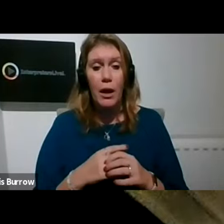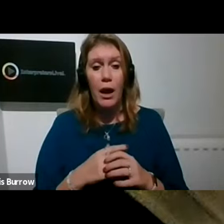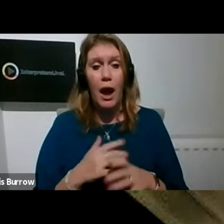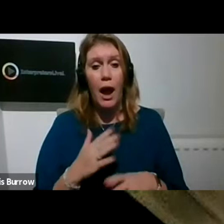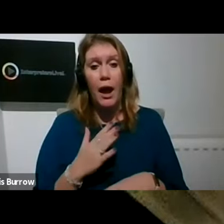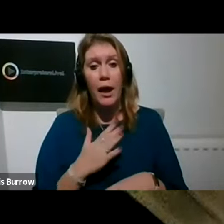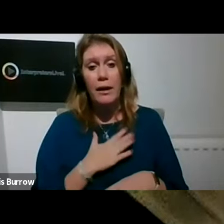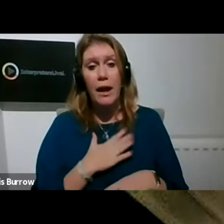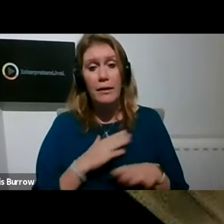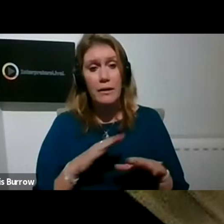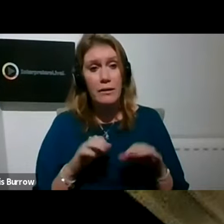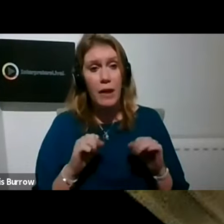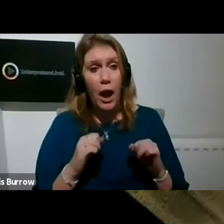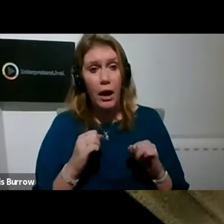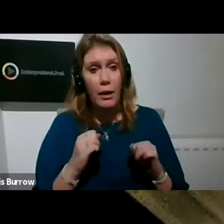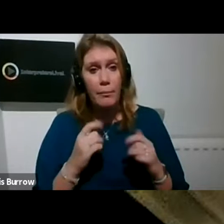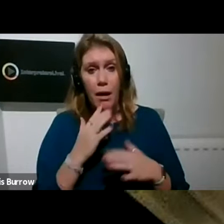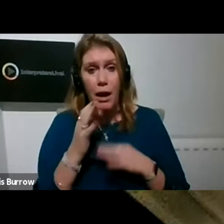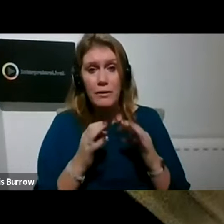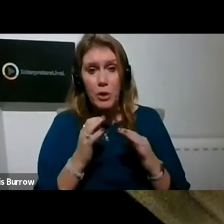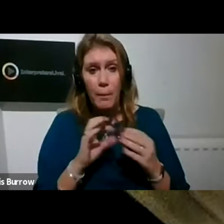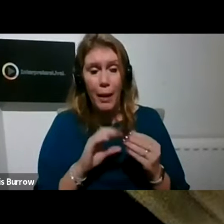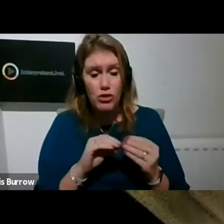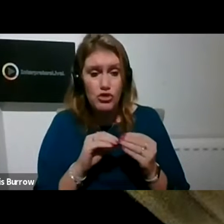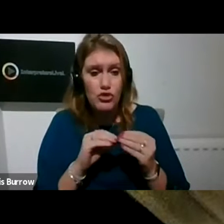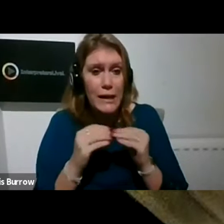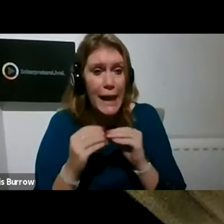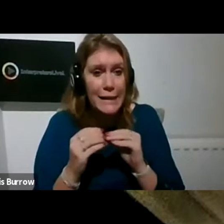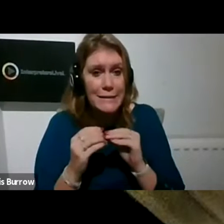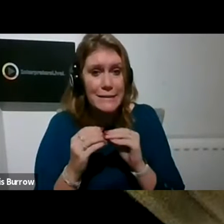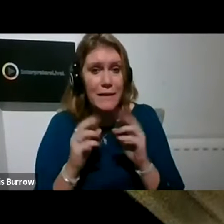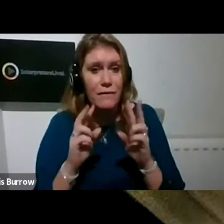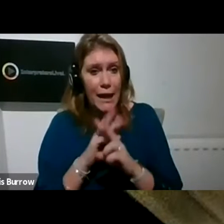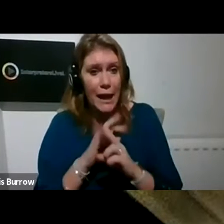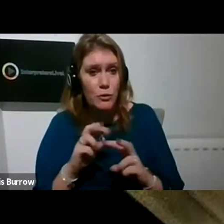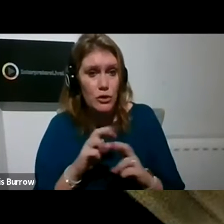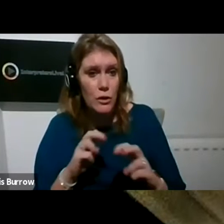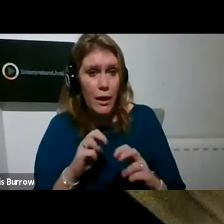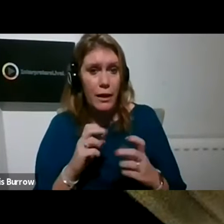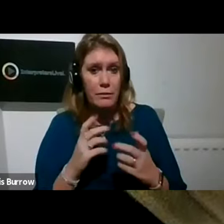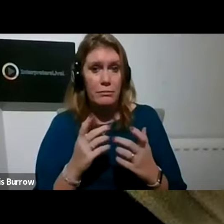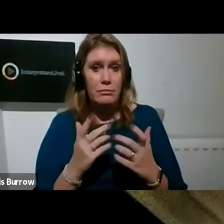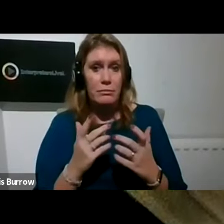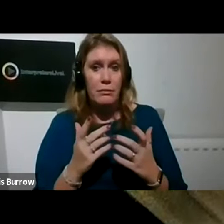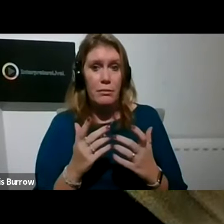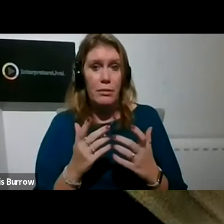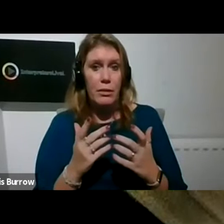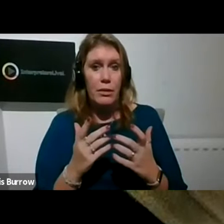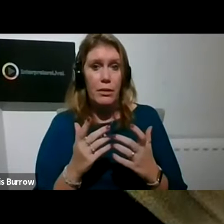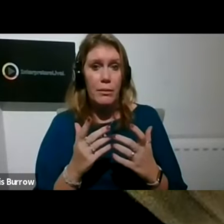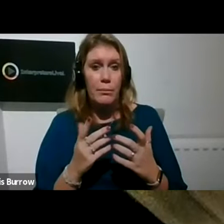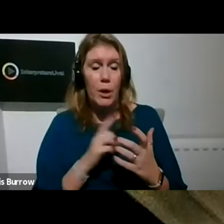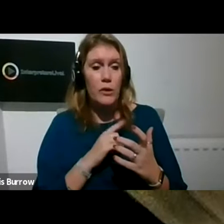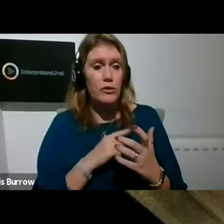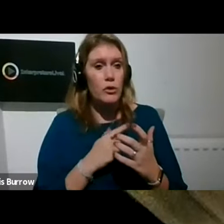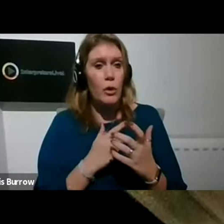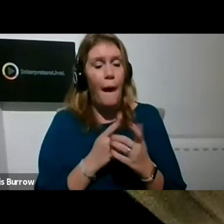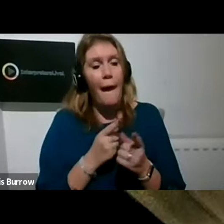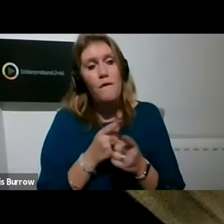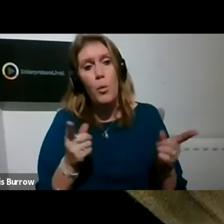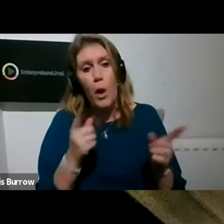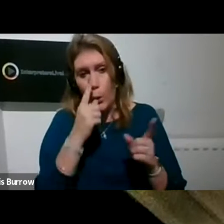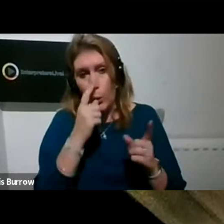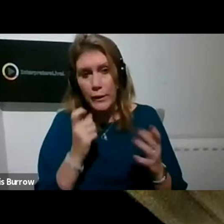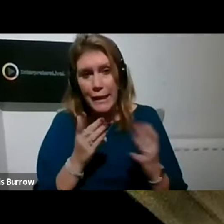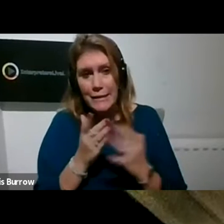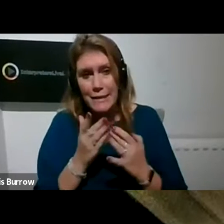more about the creative captioning that forms the visuals, partly because not everybody's been able to access that, but it's a